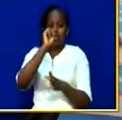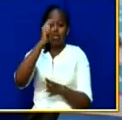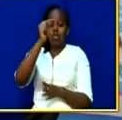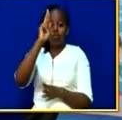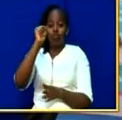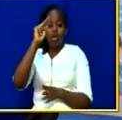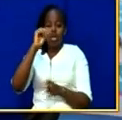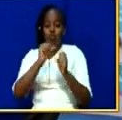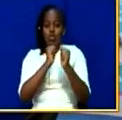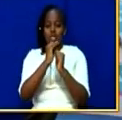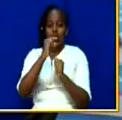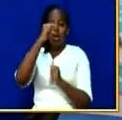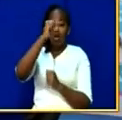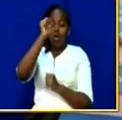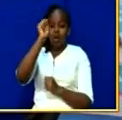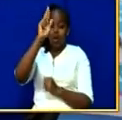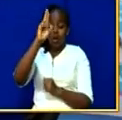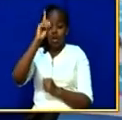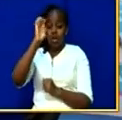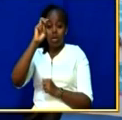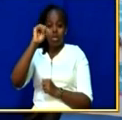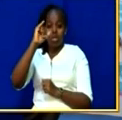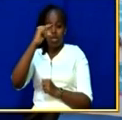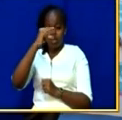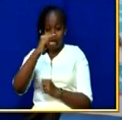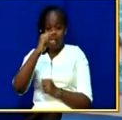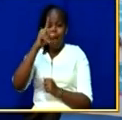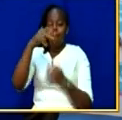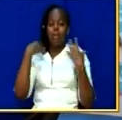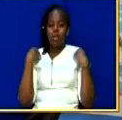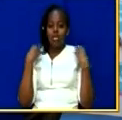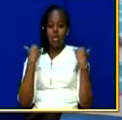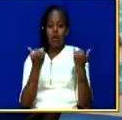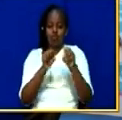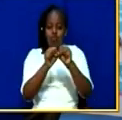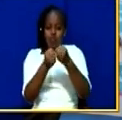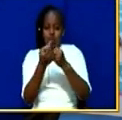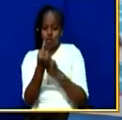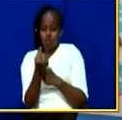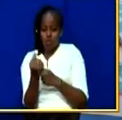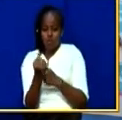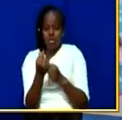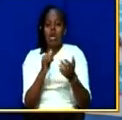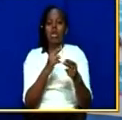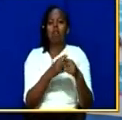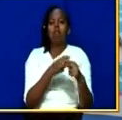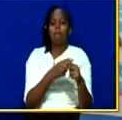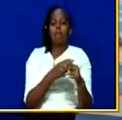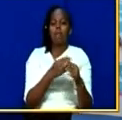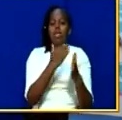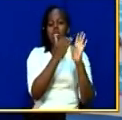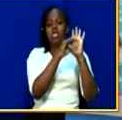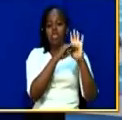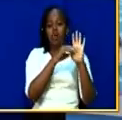gardening practices, so we break it down to various small units that we call them substrands. So